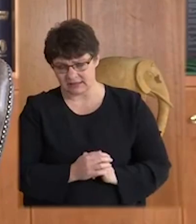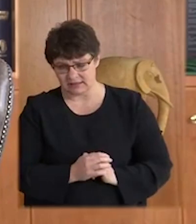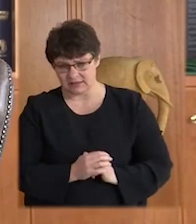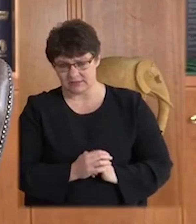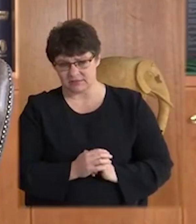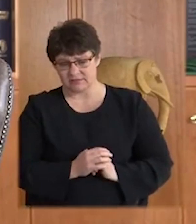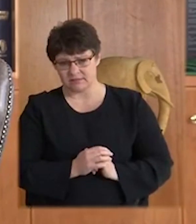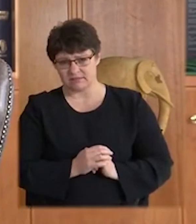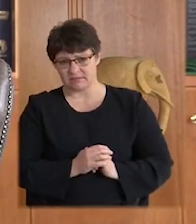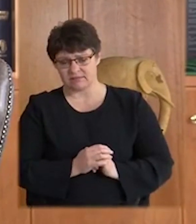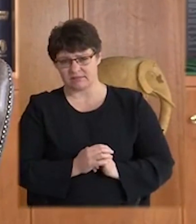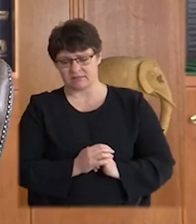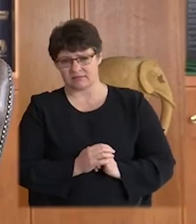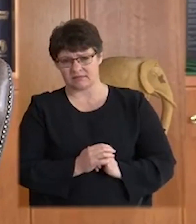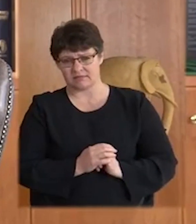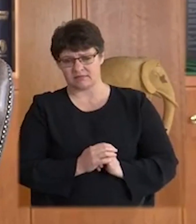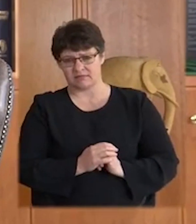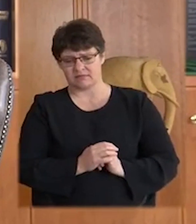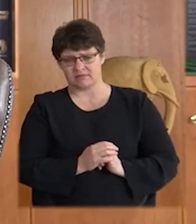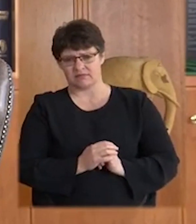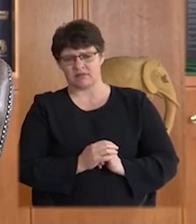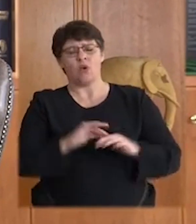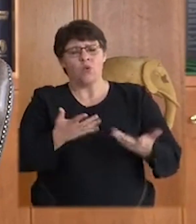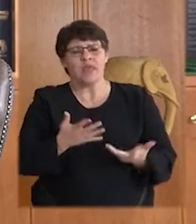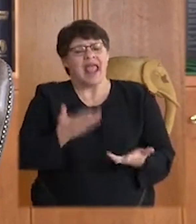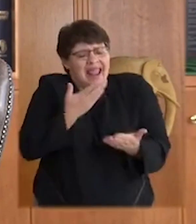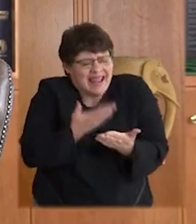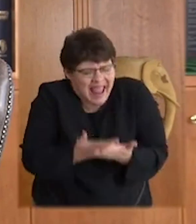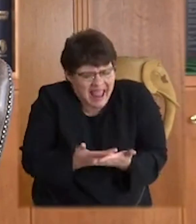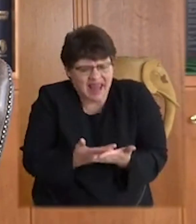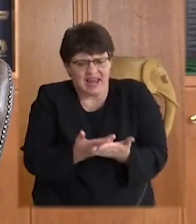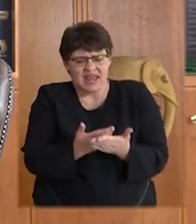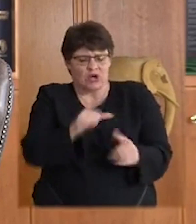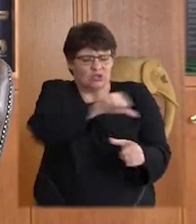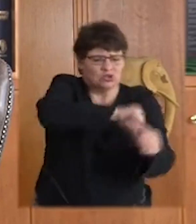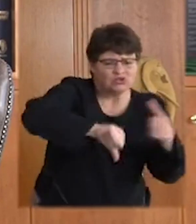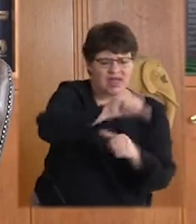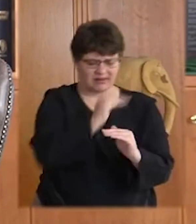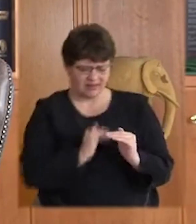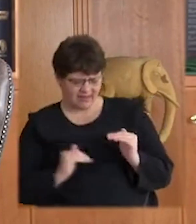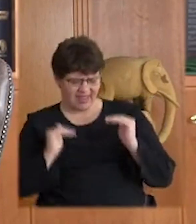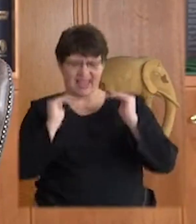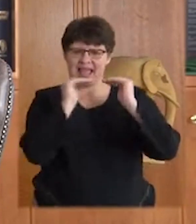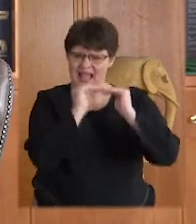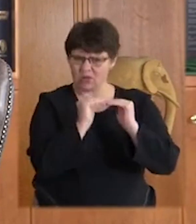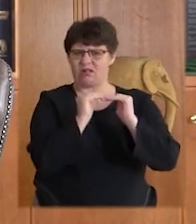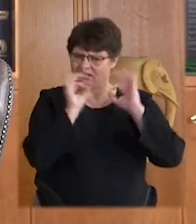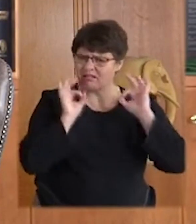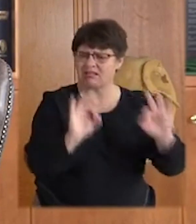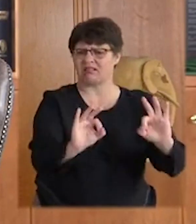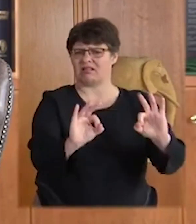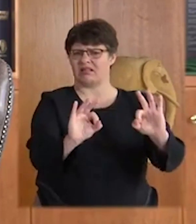are more than capable of building a more equal society where these rights are